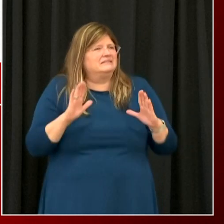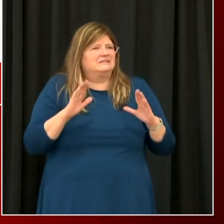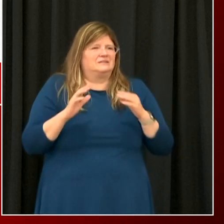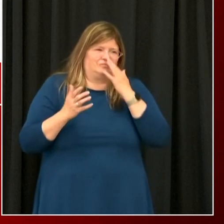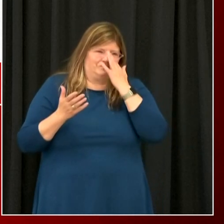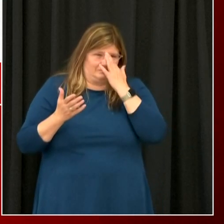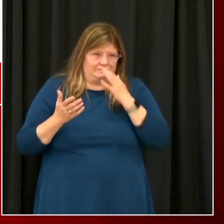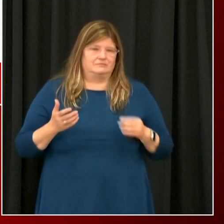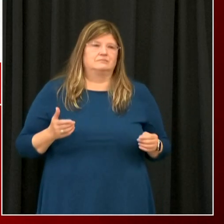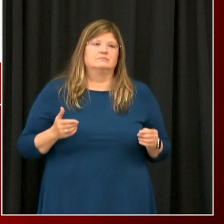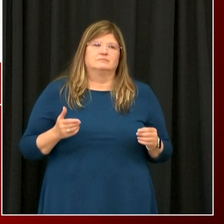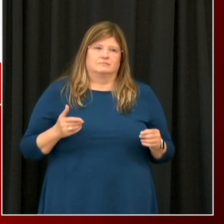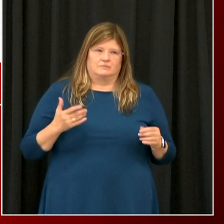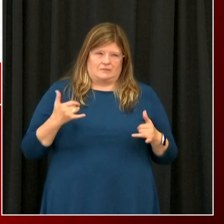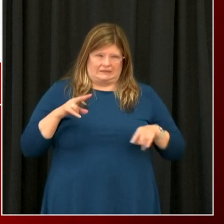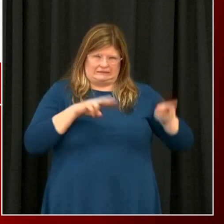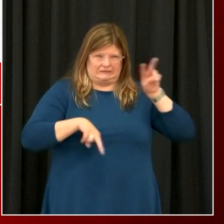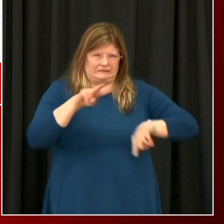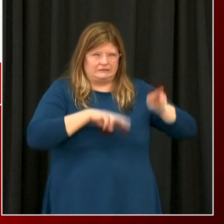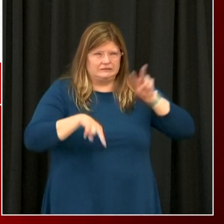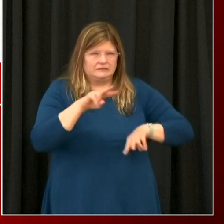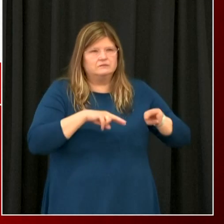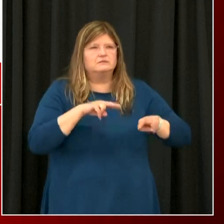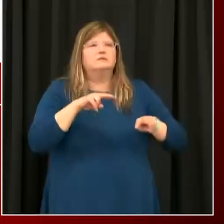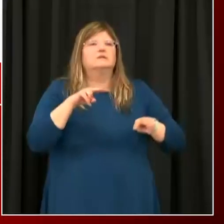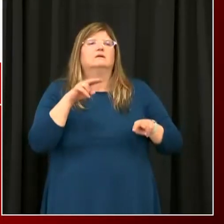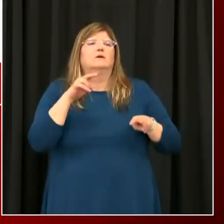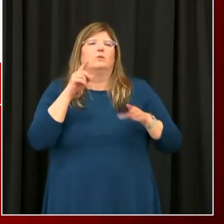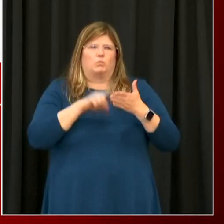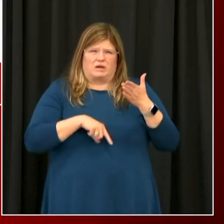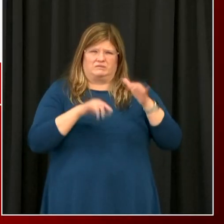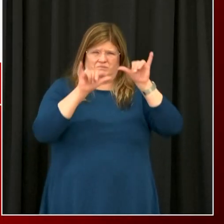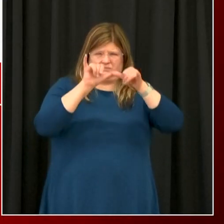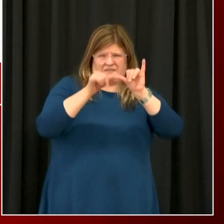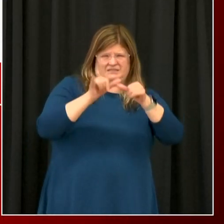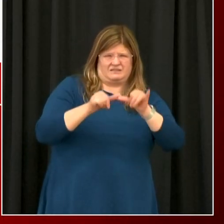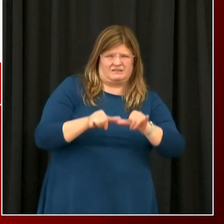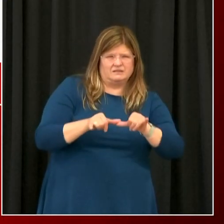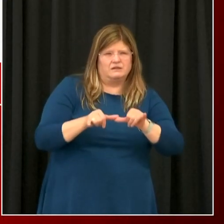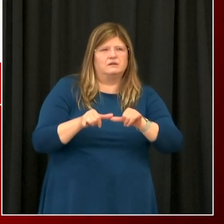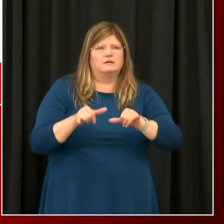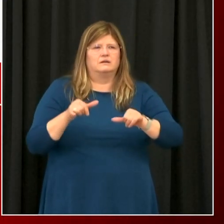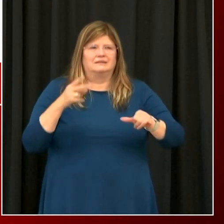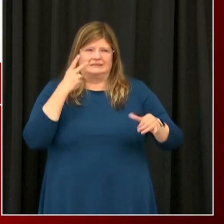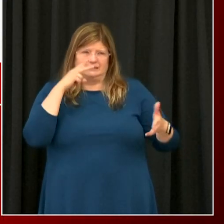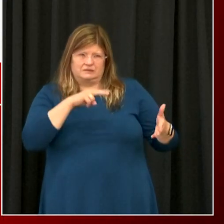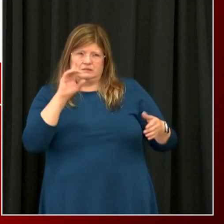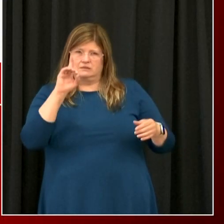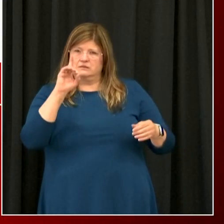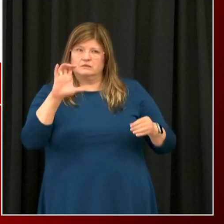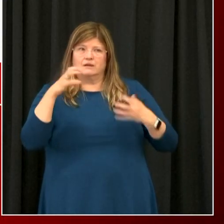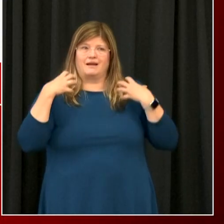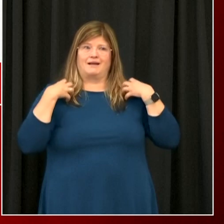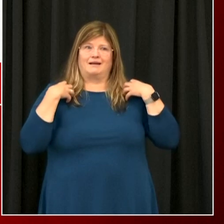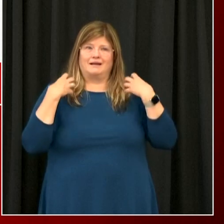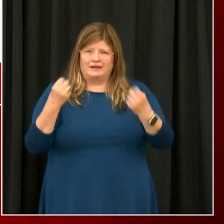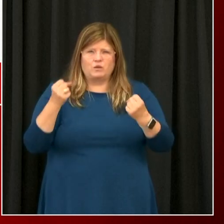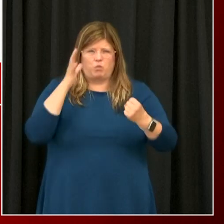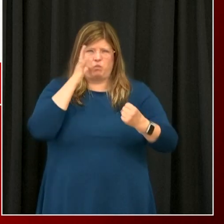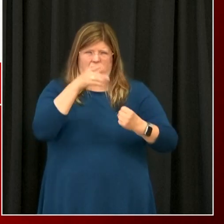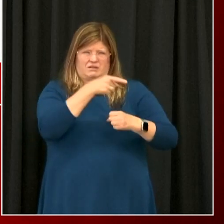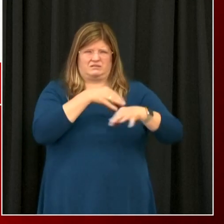see here the metrics that DC Health will elaborate on at this time. So